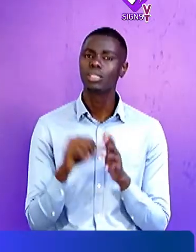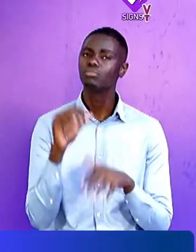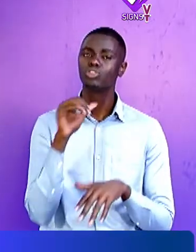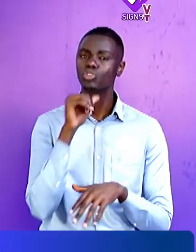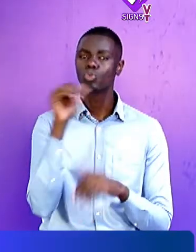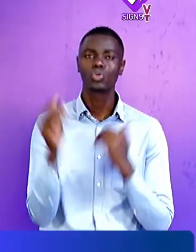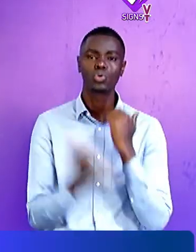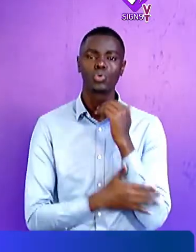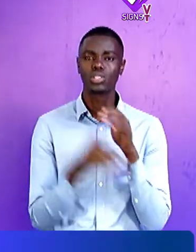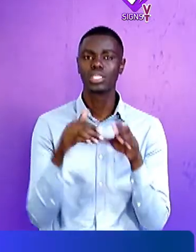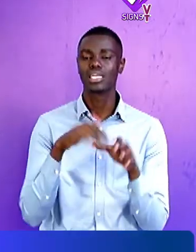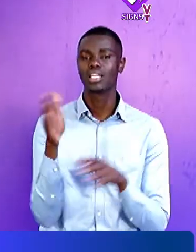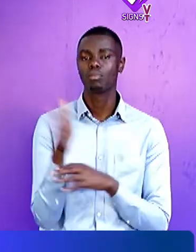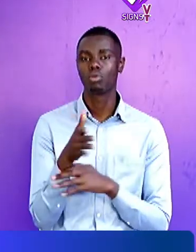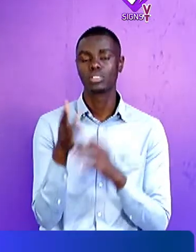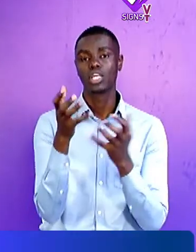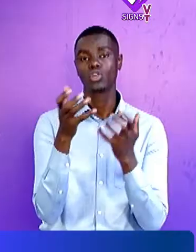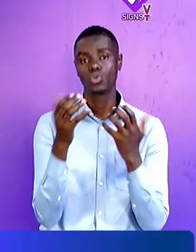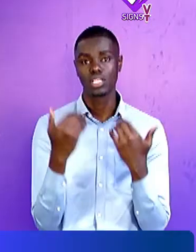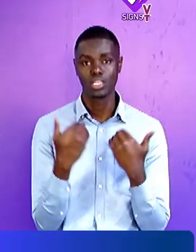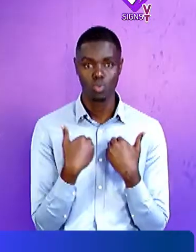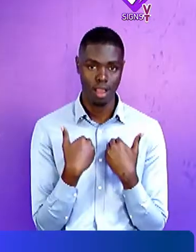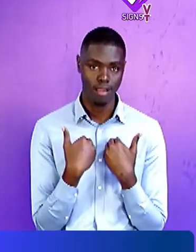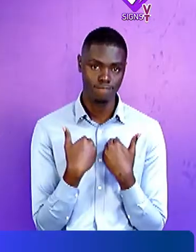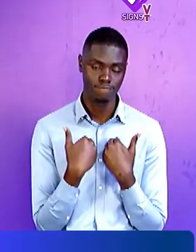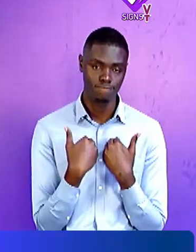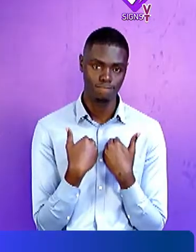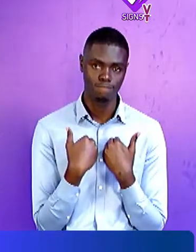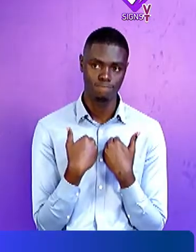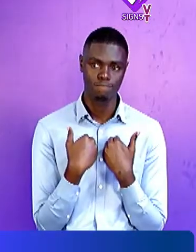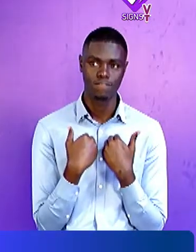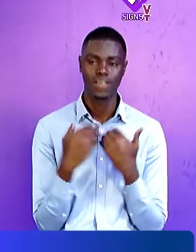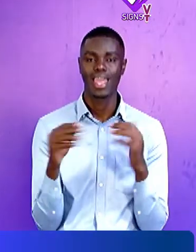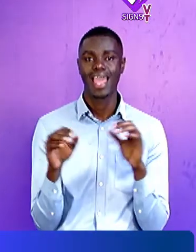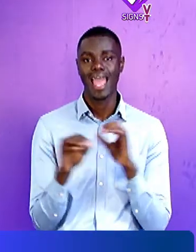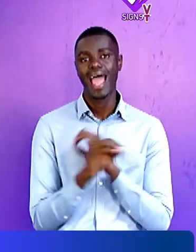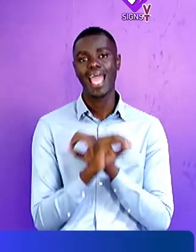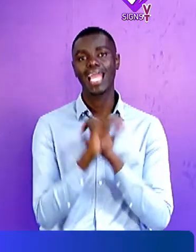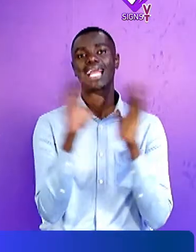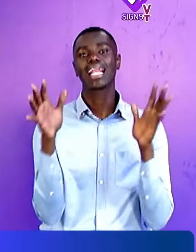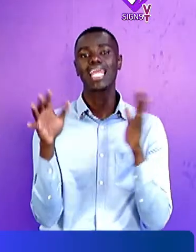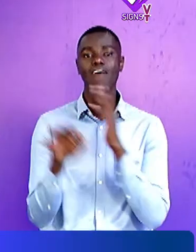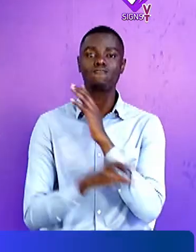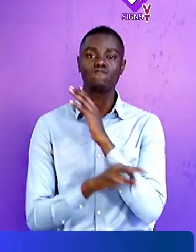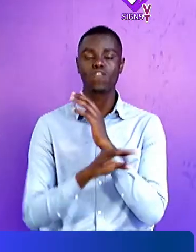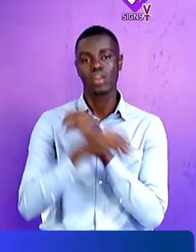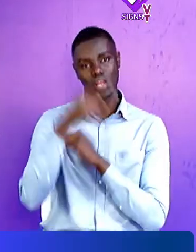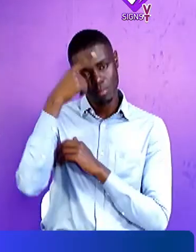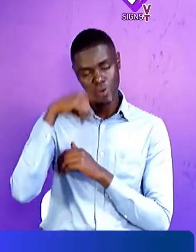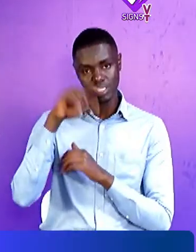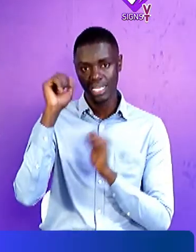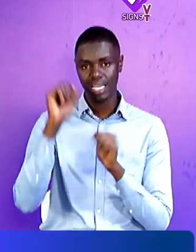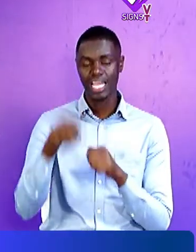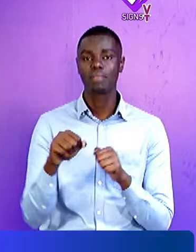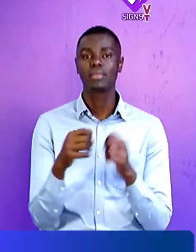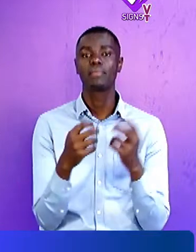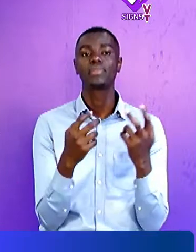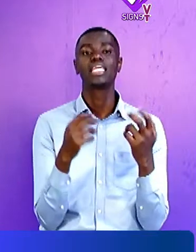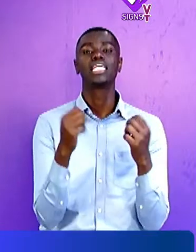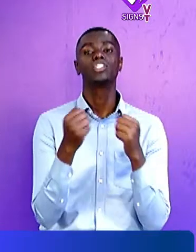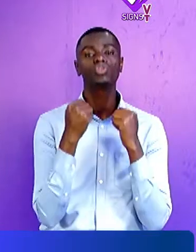in diplomacy. You need to have what we call a clear foreign policy that can be predictable and